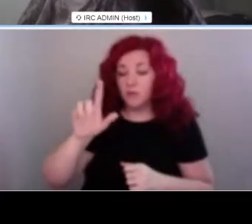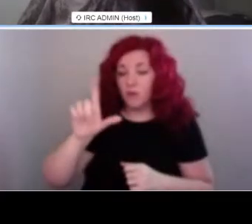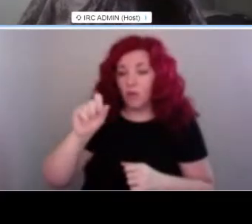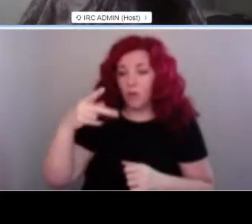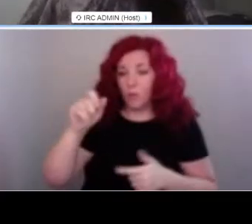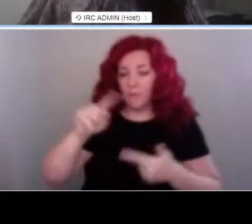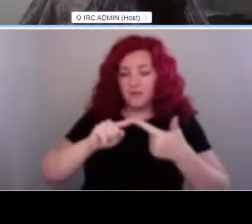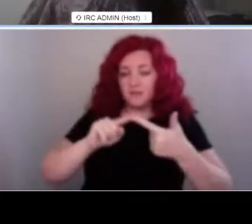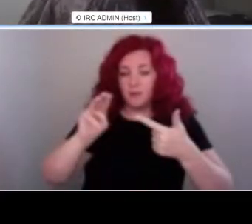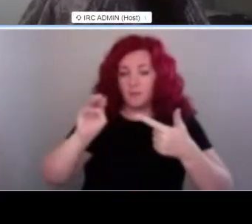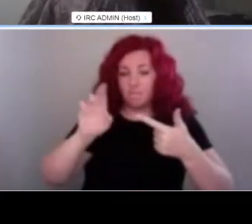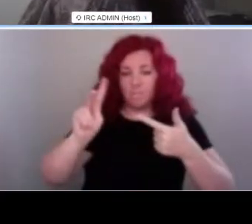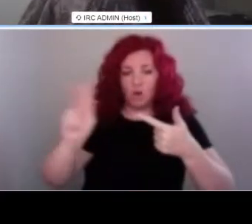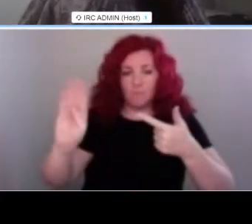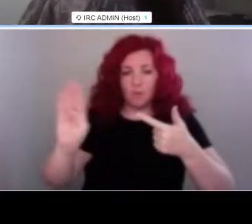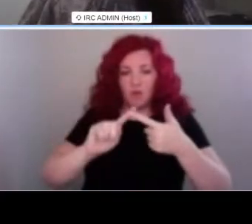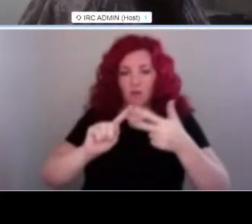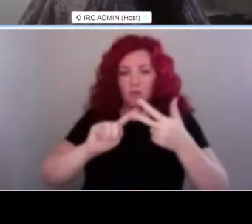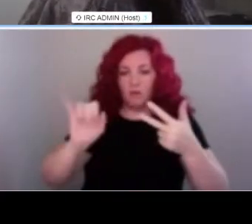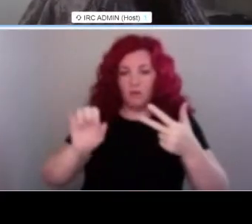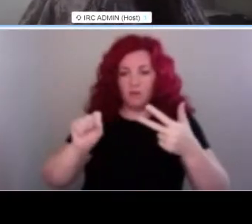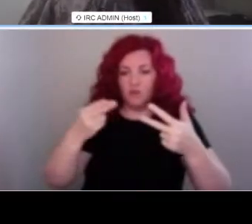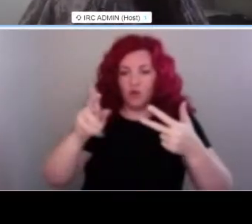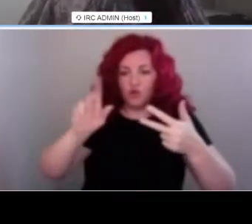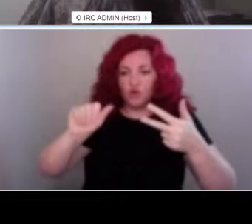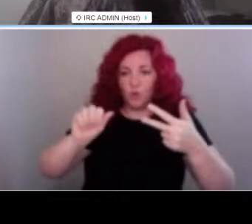bernal and then joshua wells